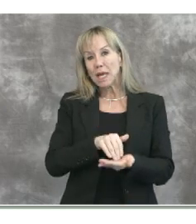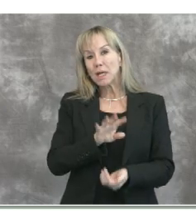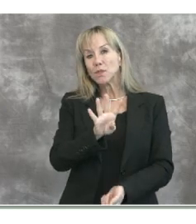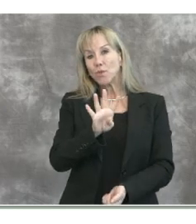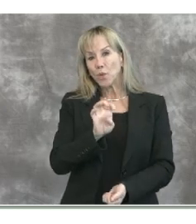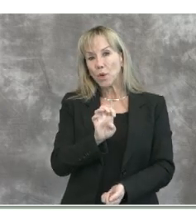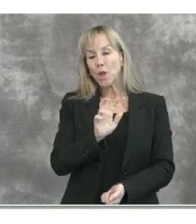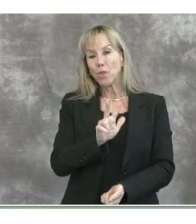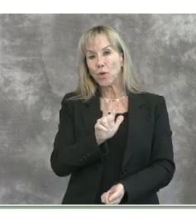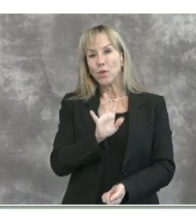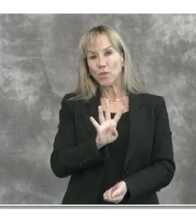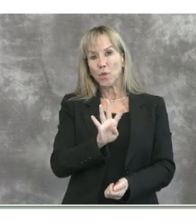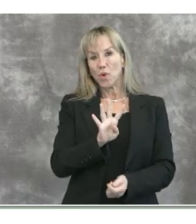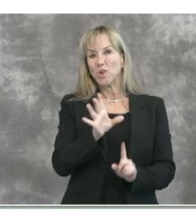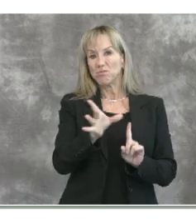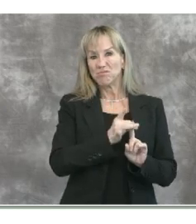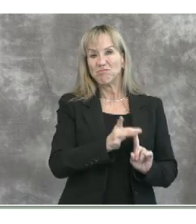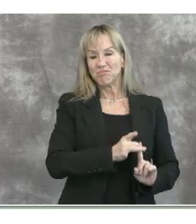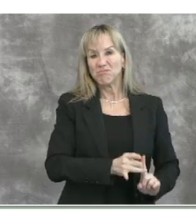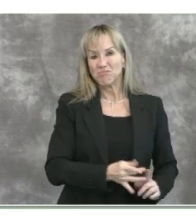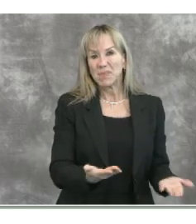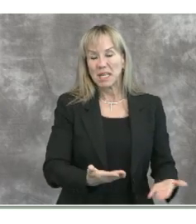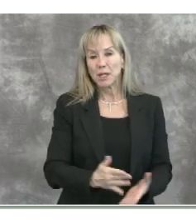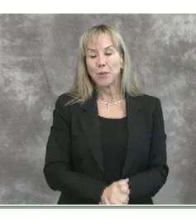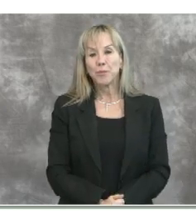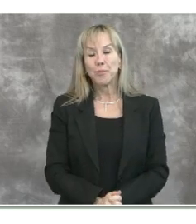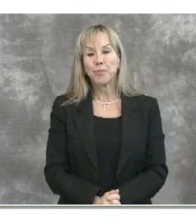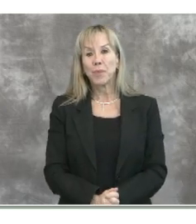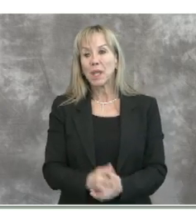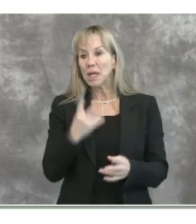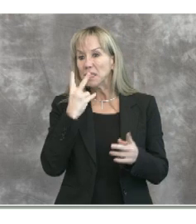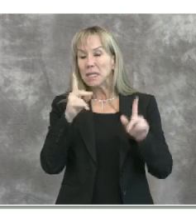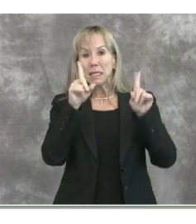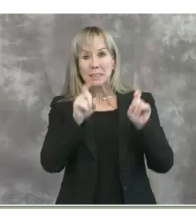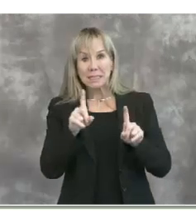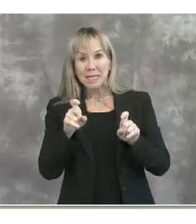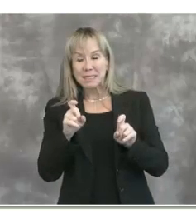2,434 positive cases. No significant change in the number of